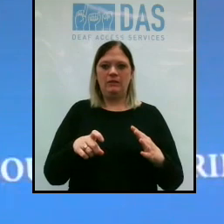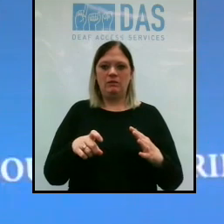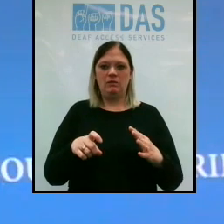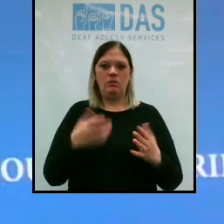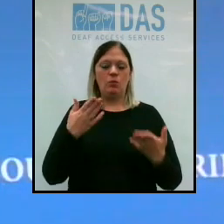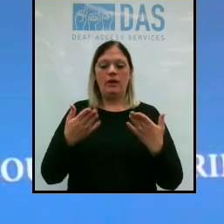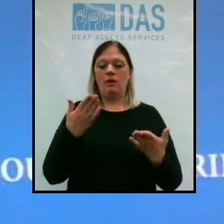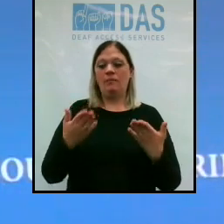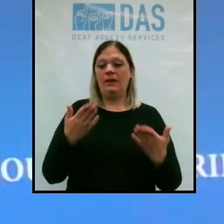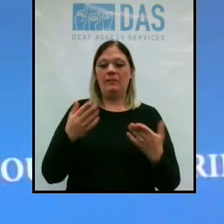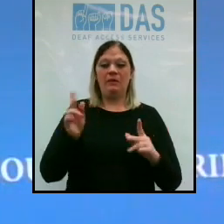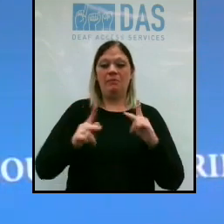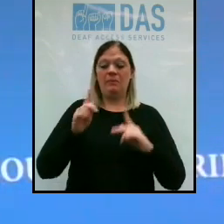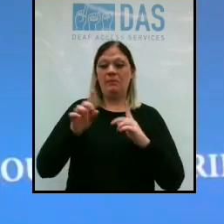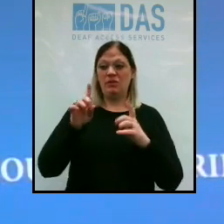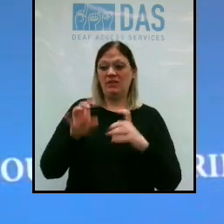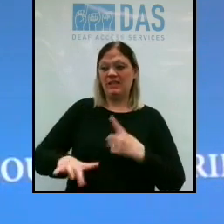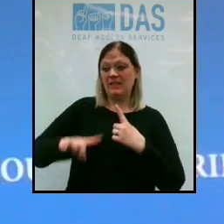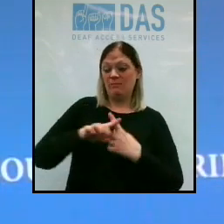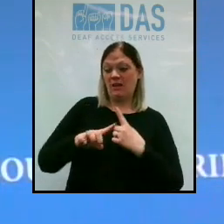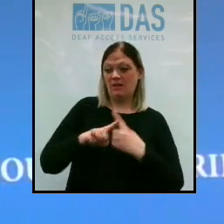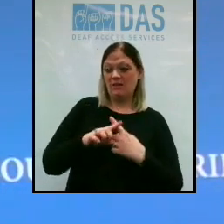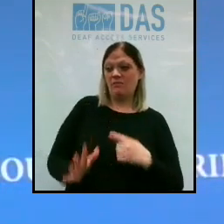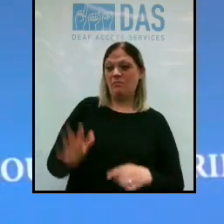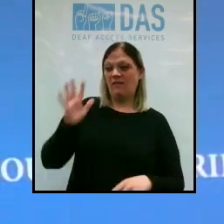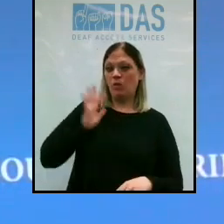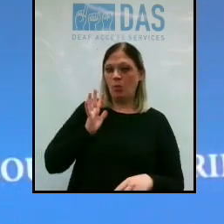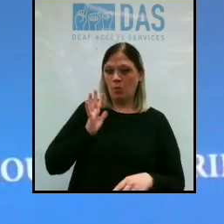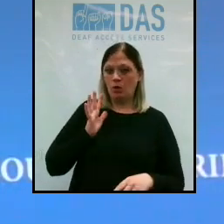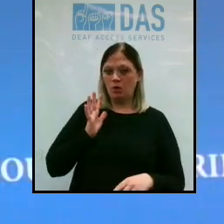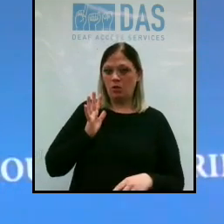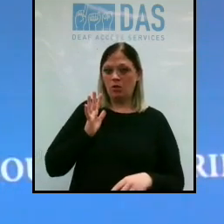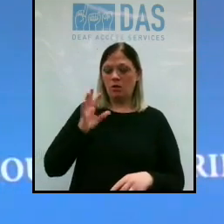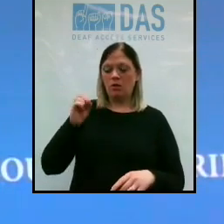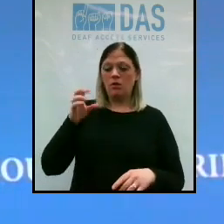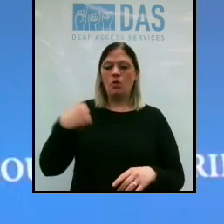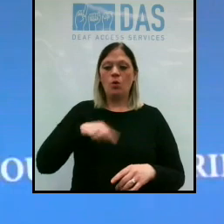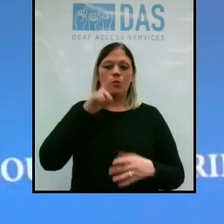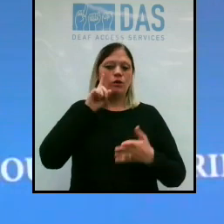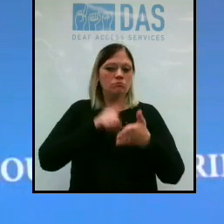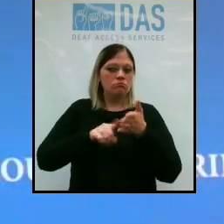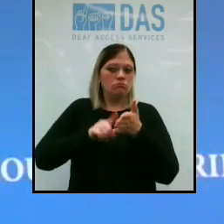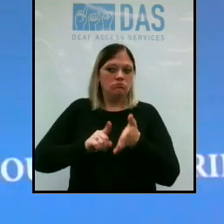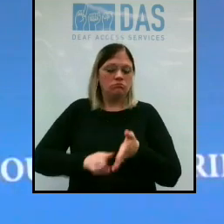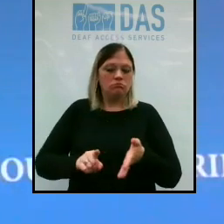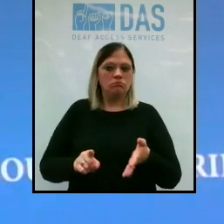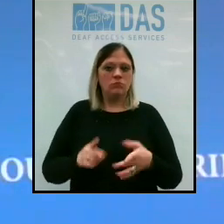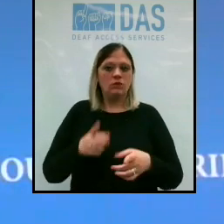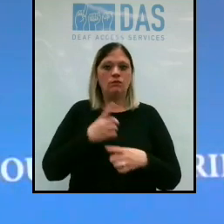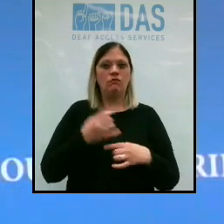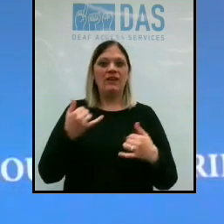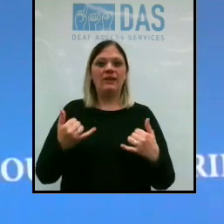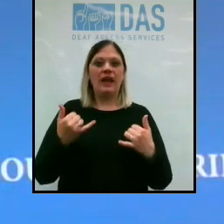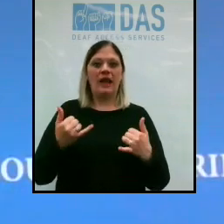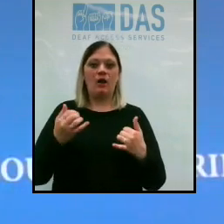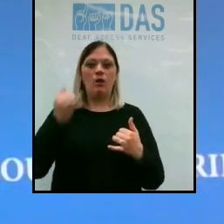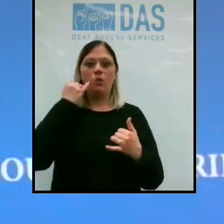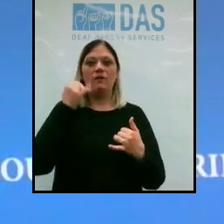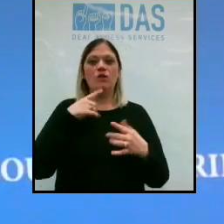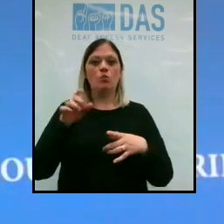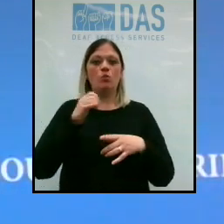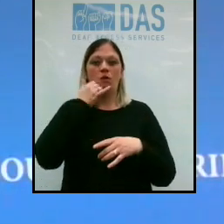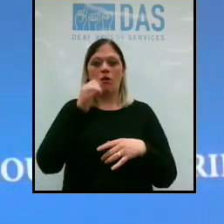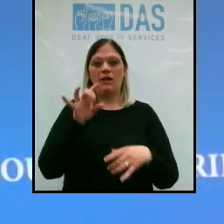had individuals who tested positive for COVID-19 in the past. So we are looking at that. Right now, if you call